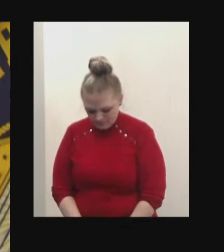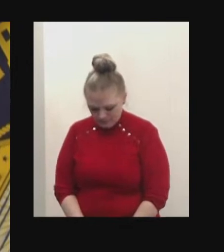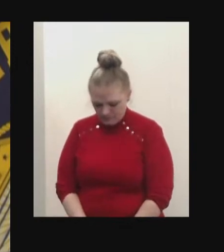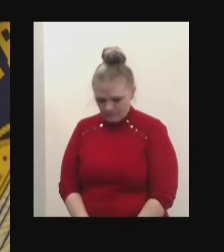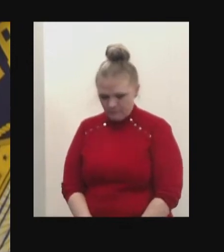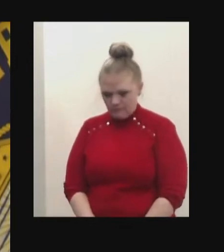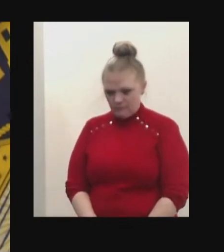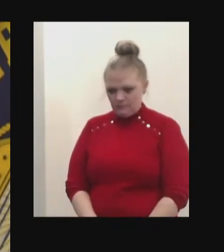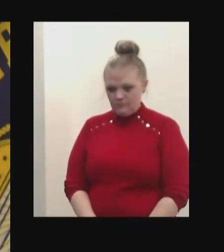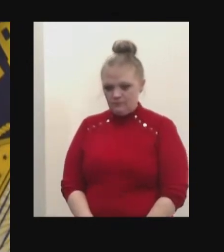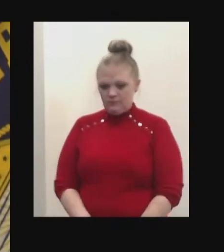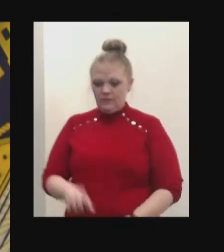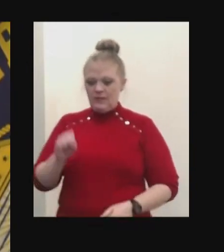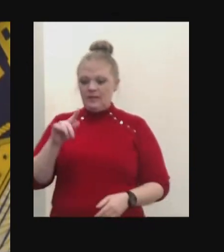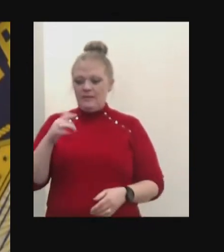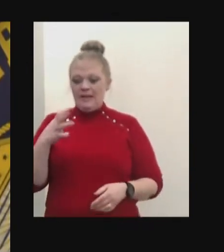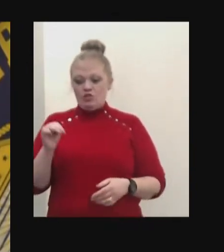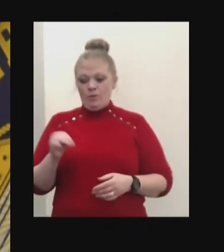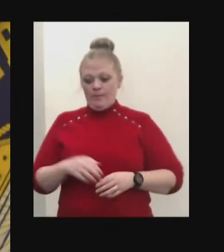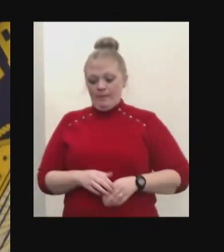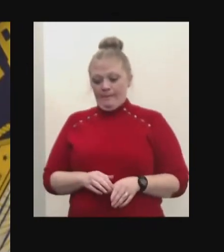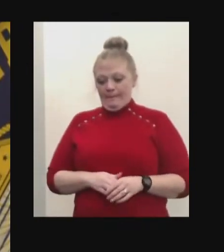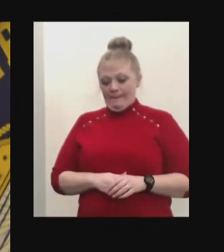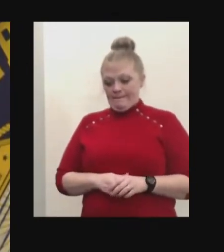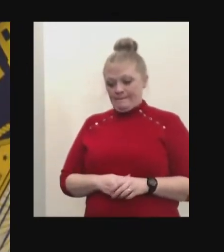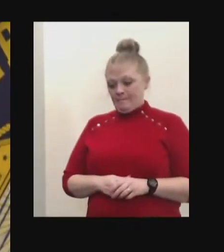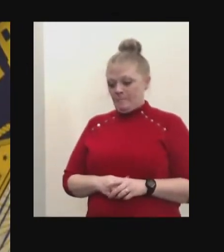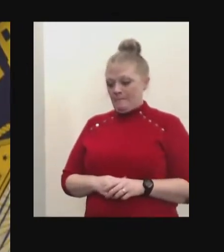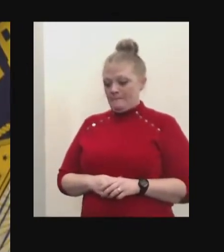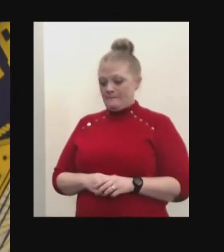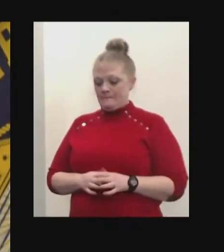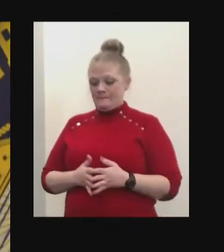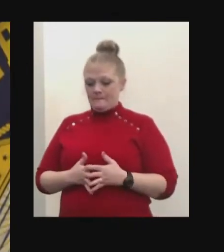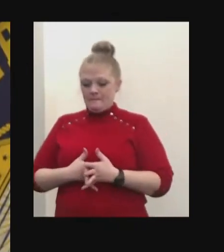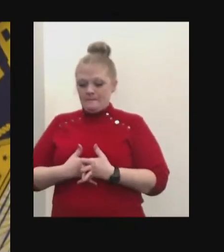Thank you. Spectrum News, anyone on from Spectrum?